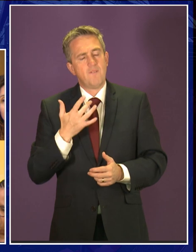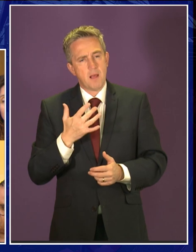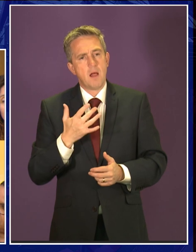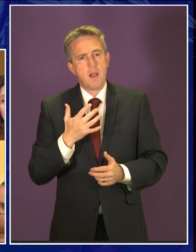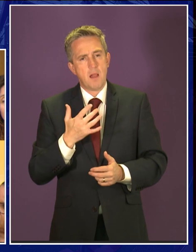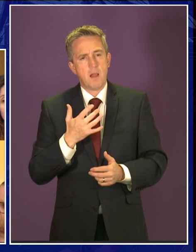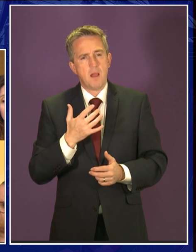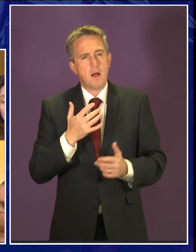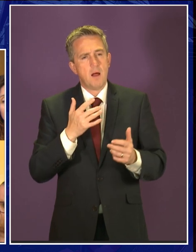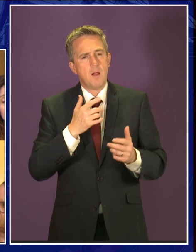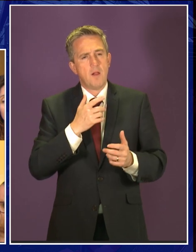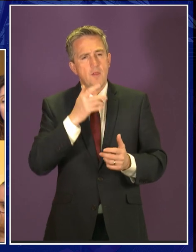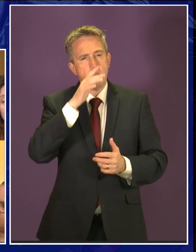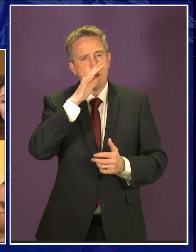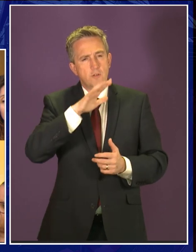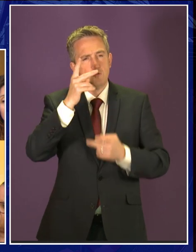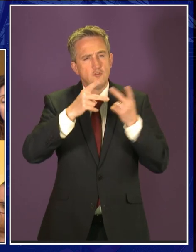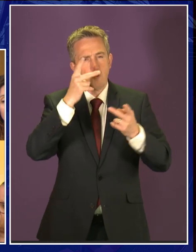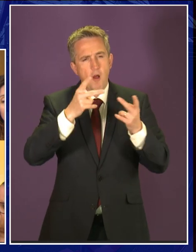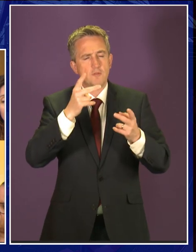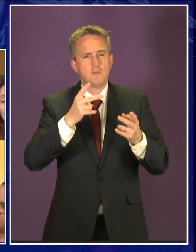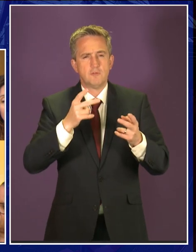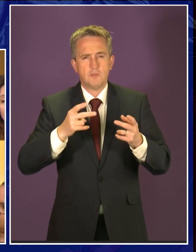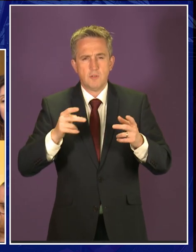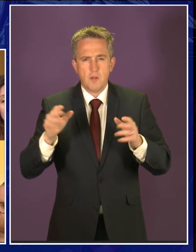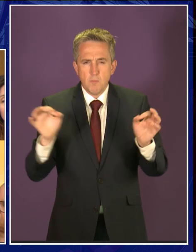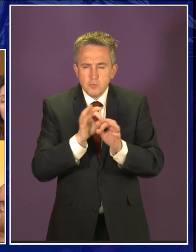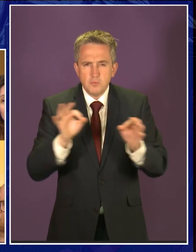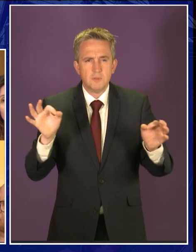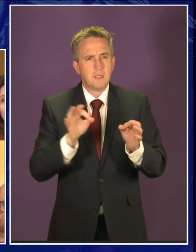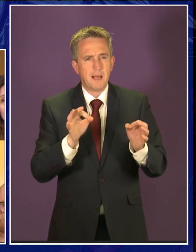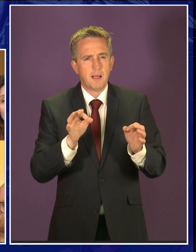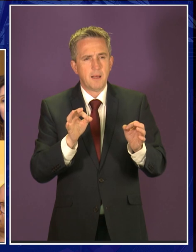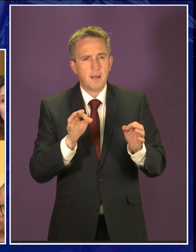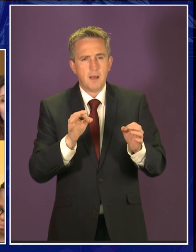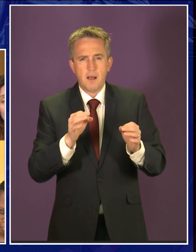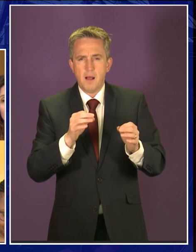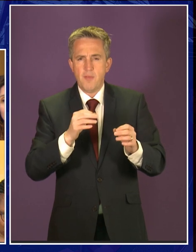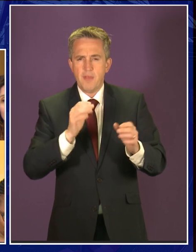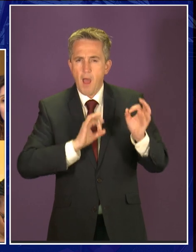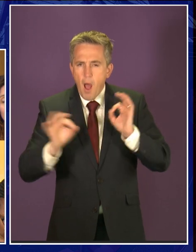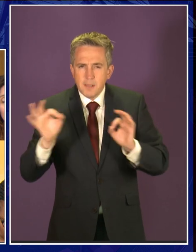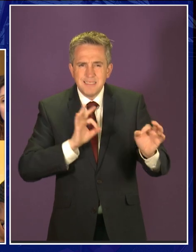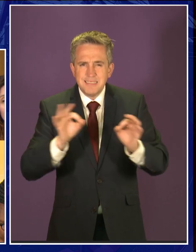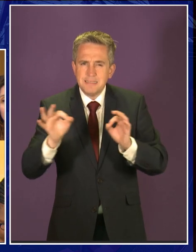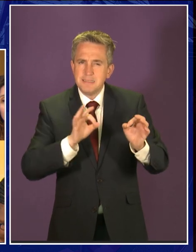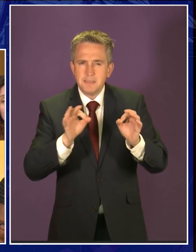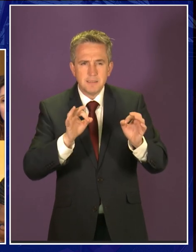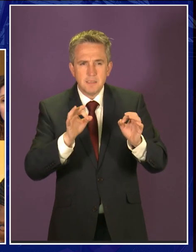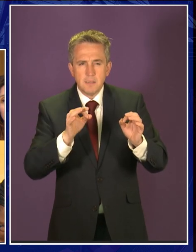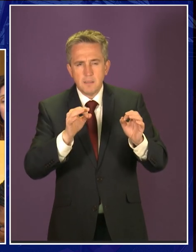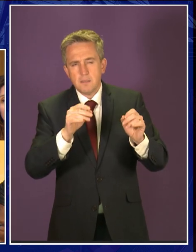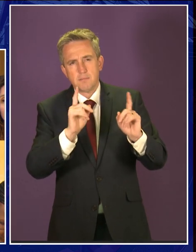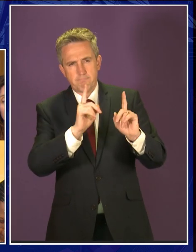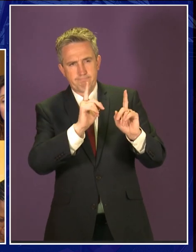to the songs that were being performed, and looking at the artists that were being featured in